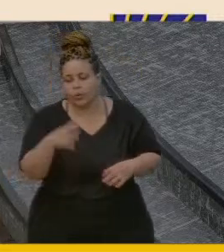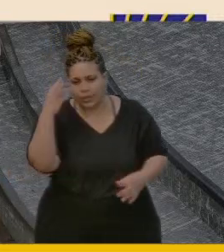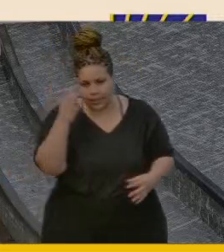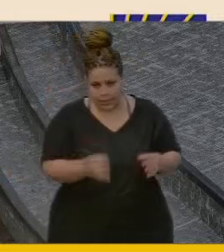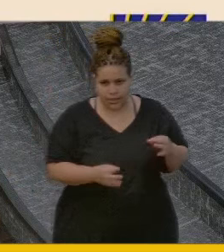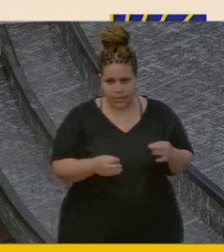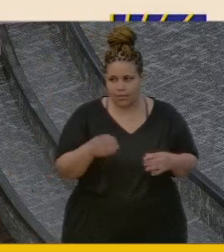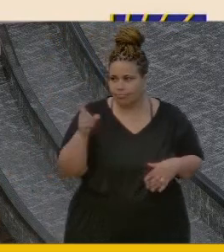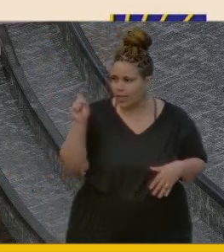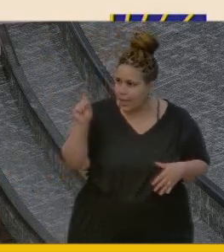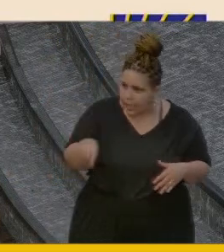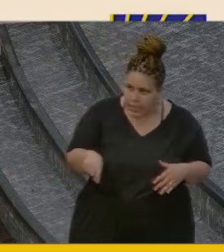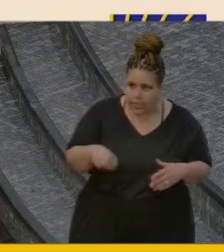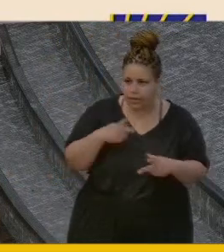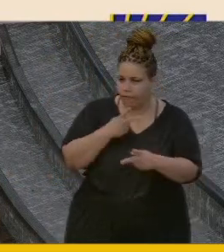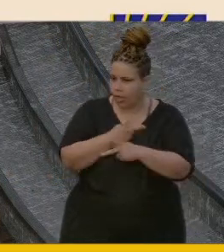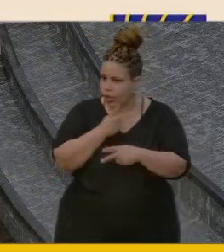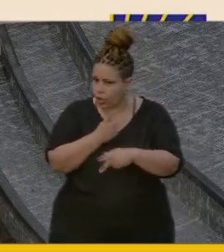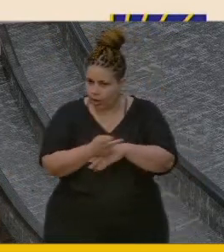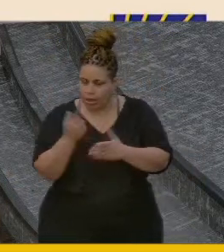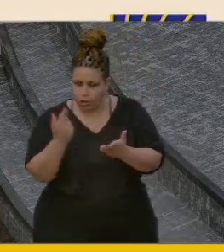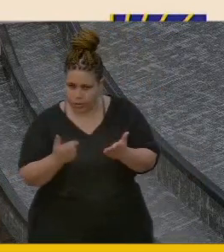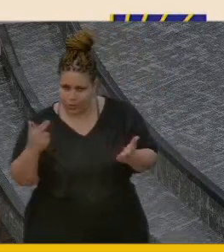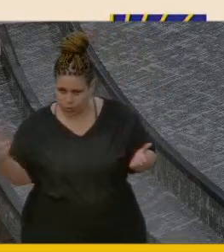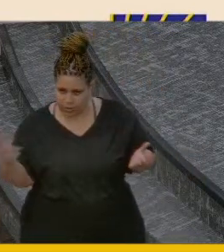needs are and what our resources are going to be.